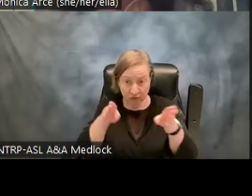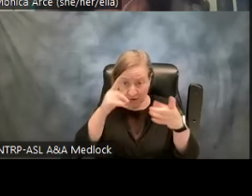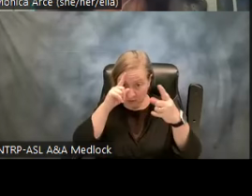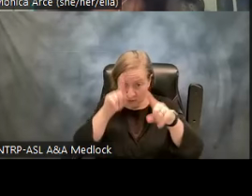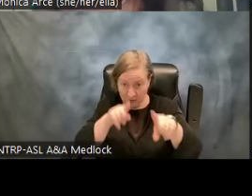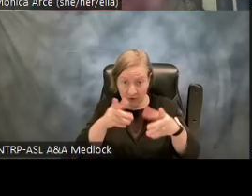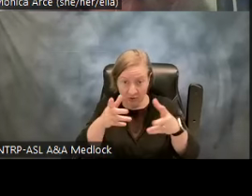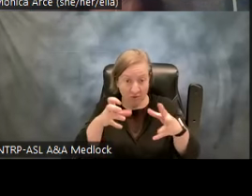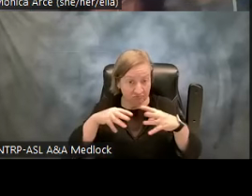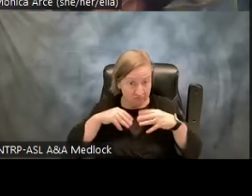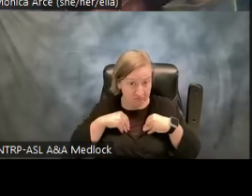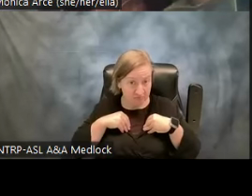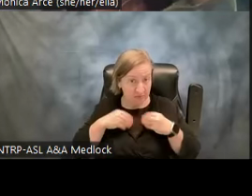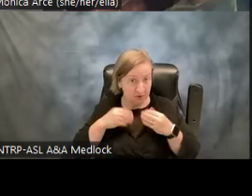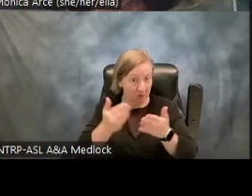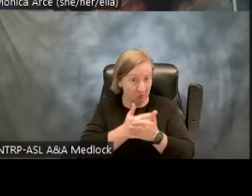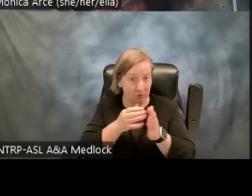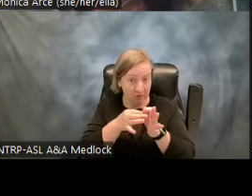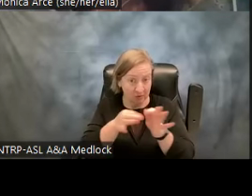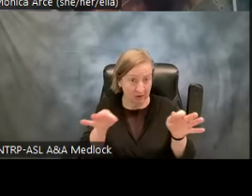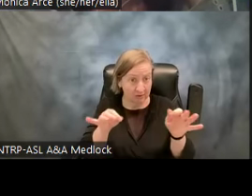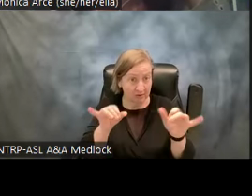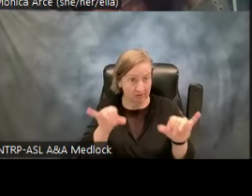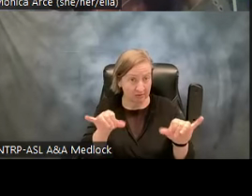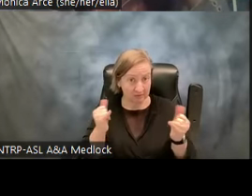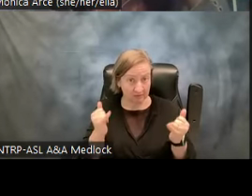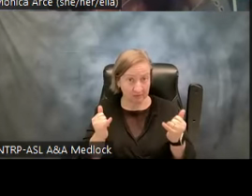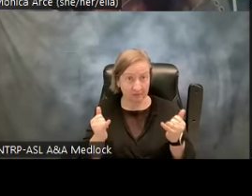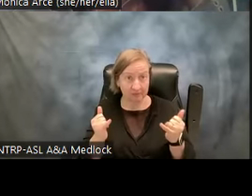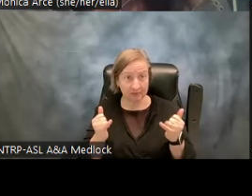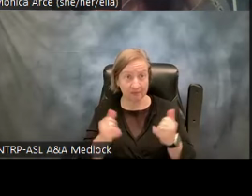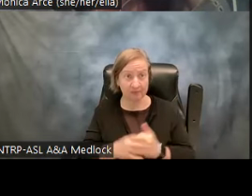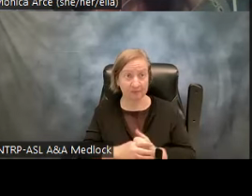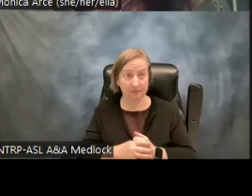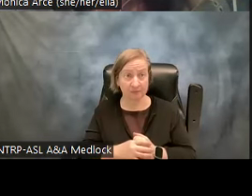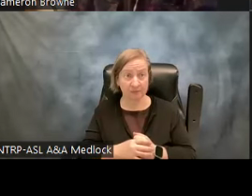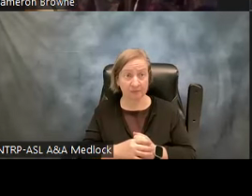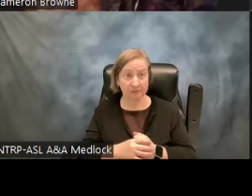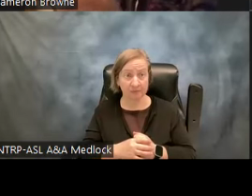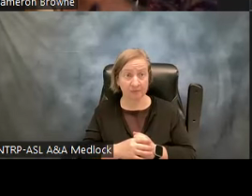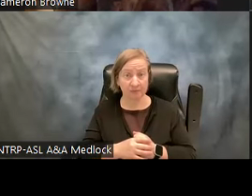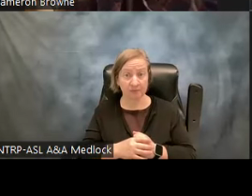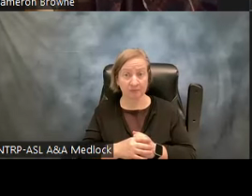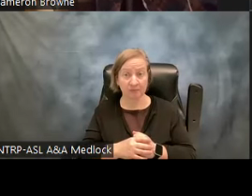changing from what it was and put in the word shall?